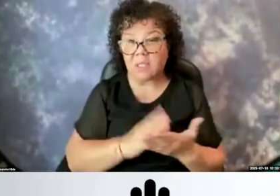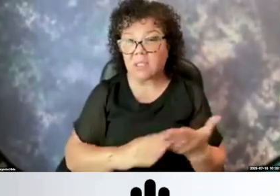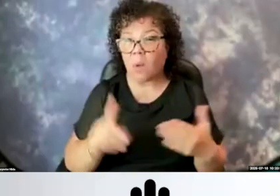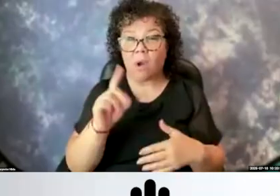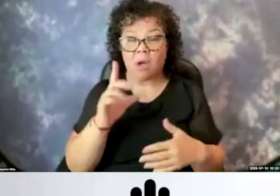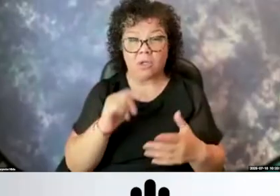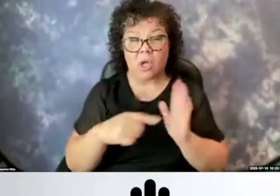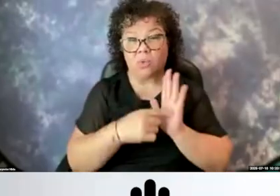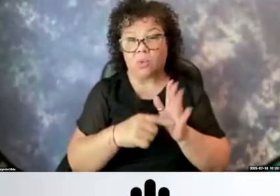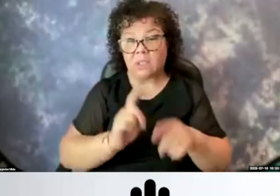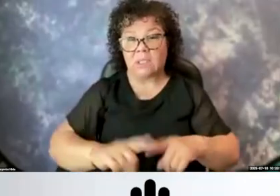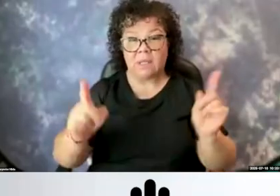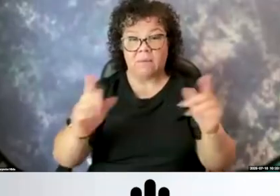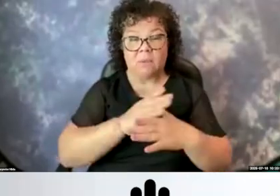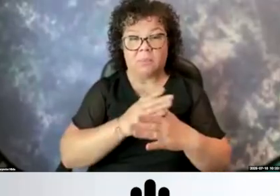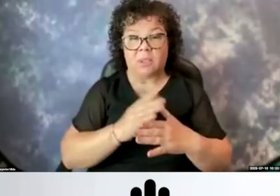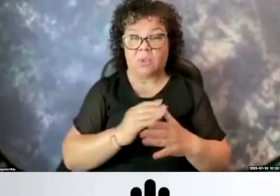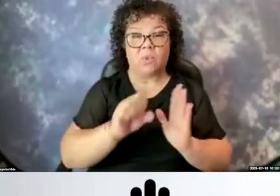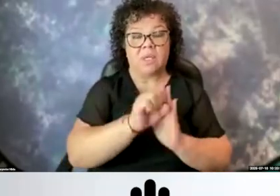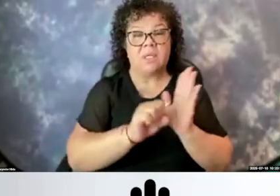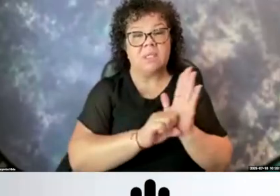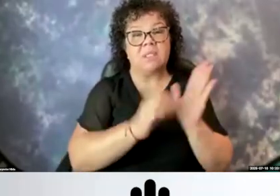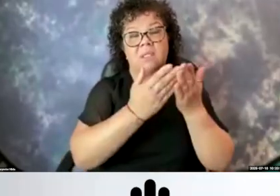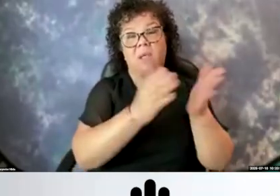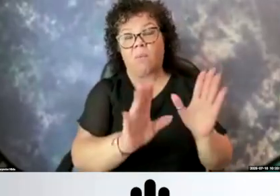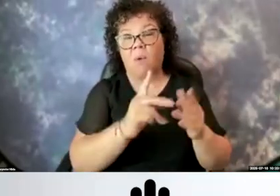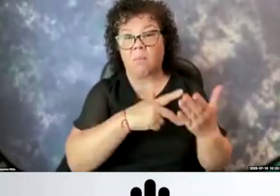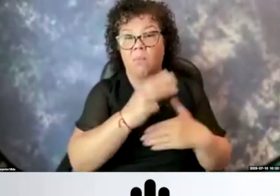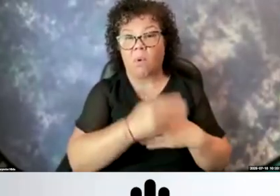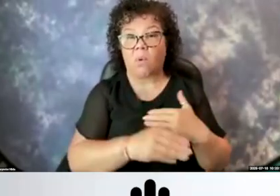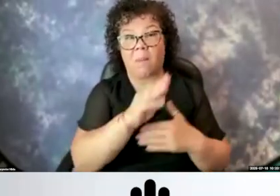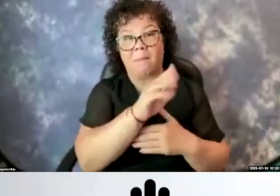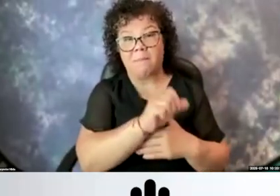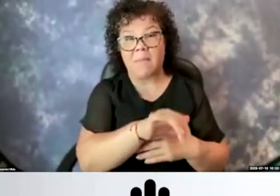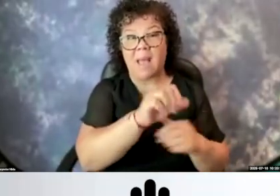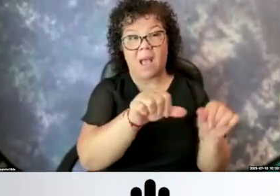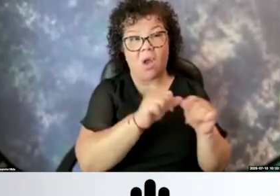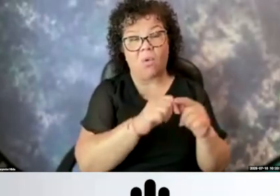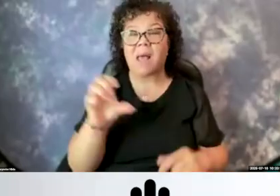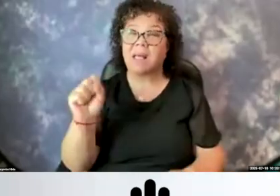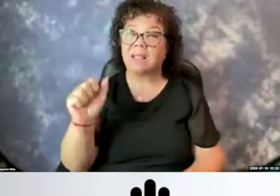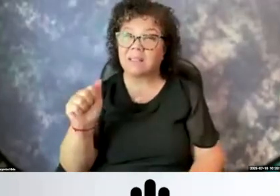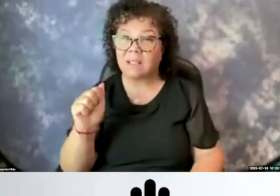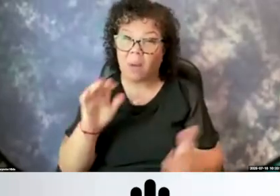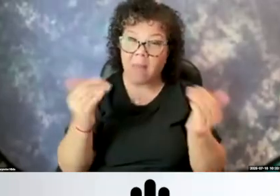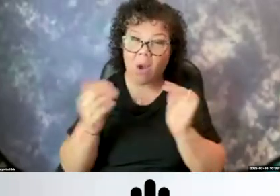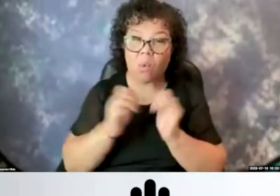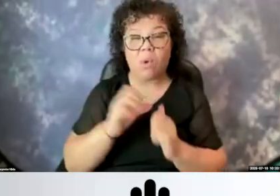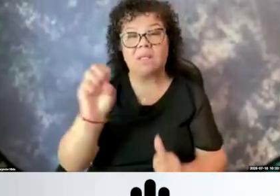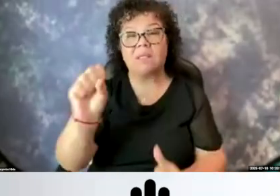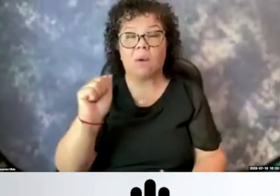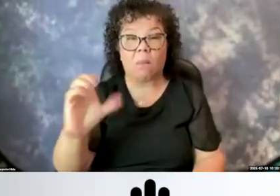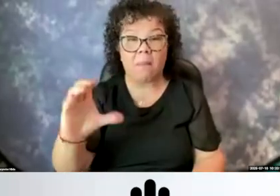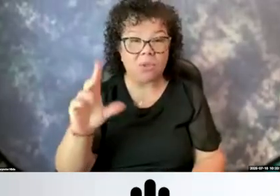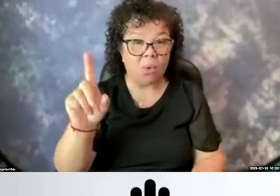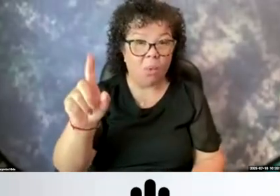the statewide program and Bay Area or Sac Metro? Does something like that exist? I think it would be beneficial